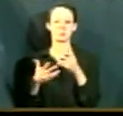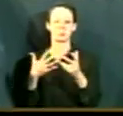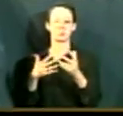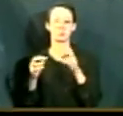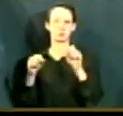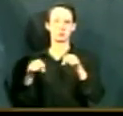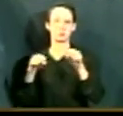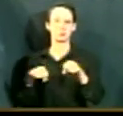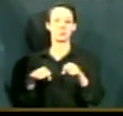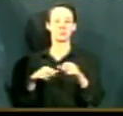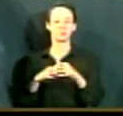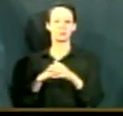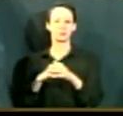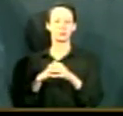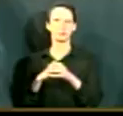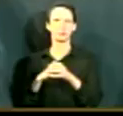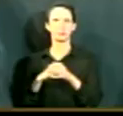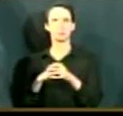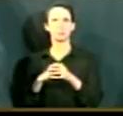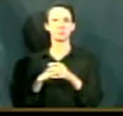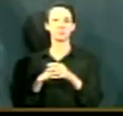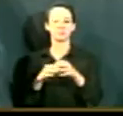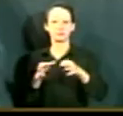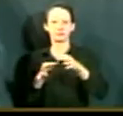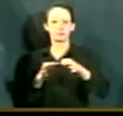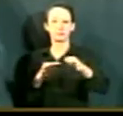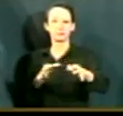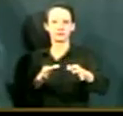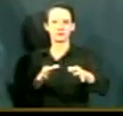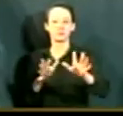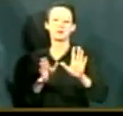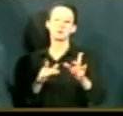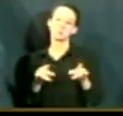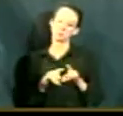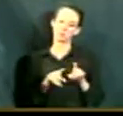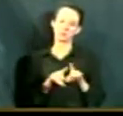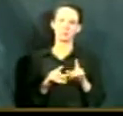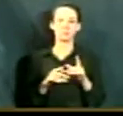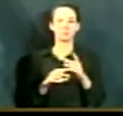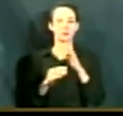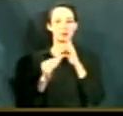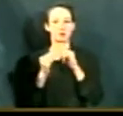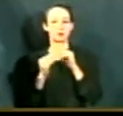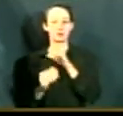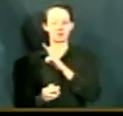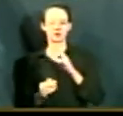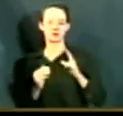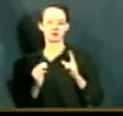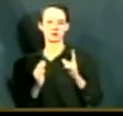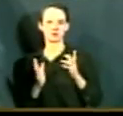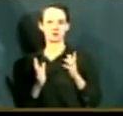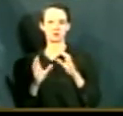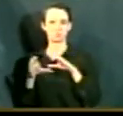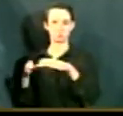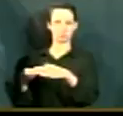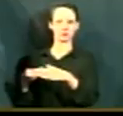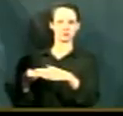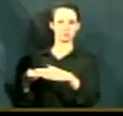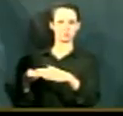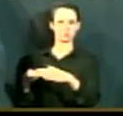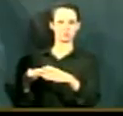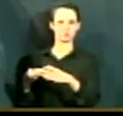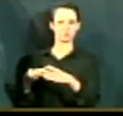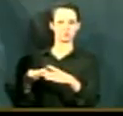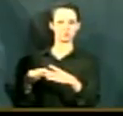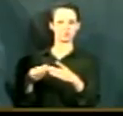can to put it off, but also to speak with our legislature. And as we do